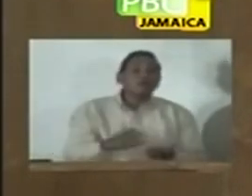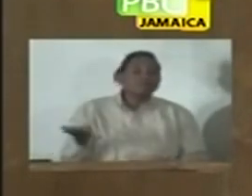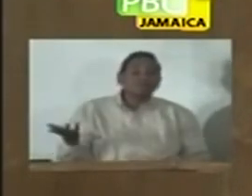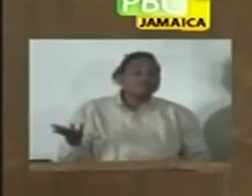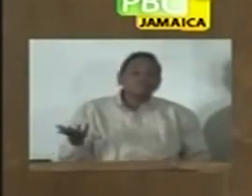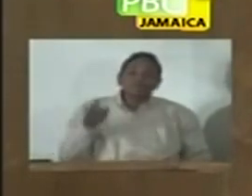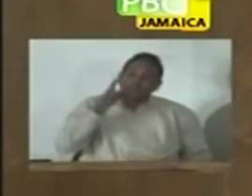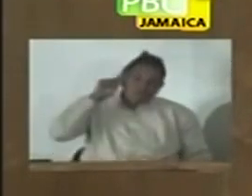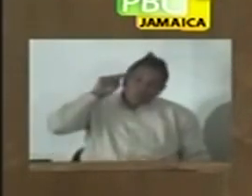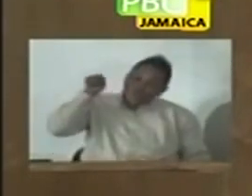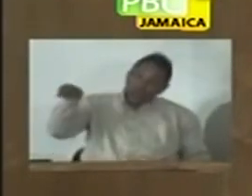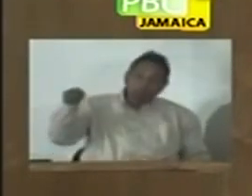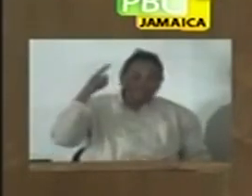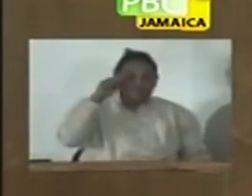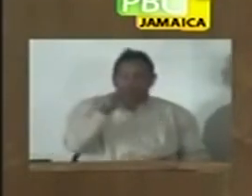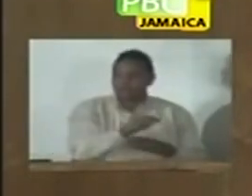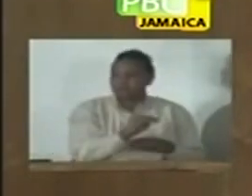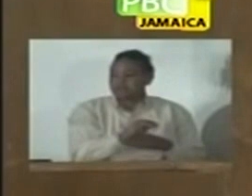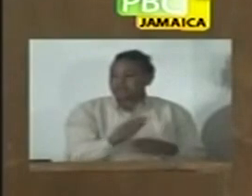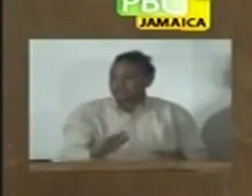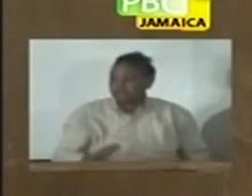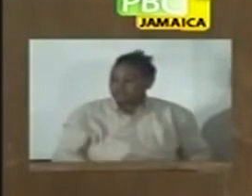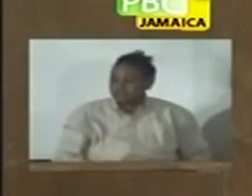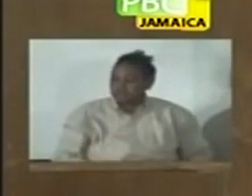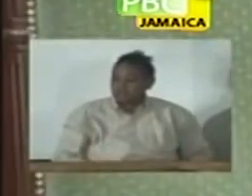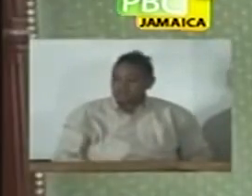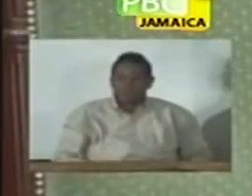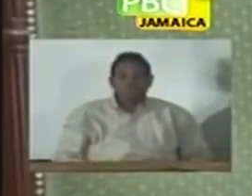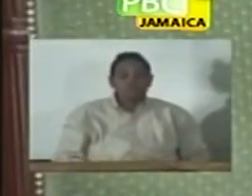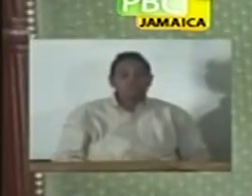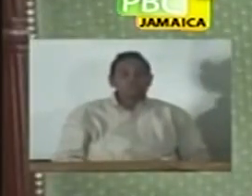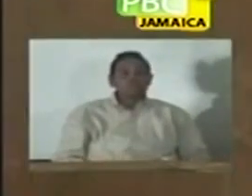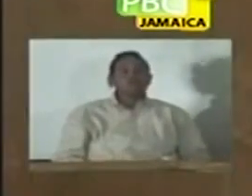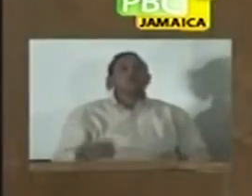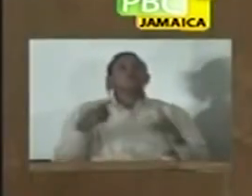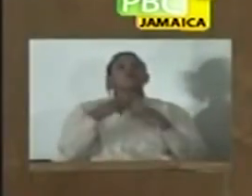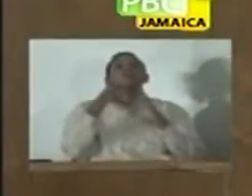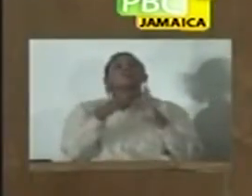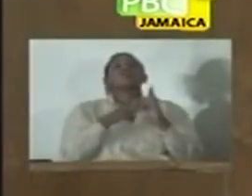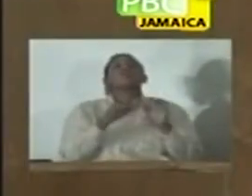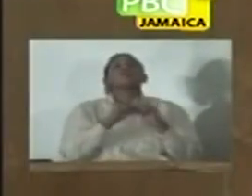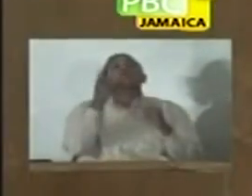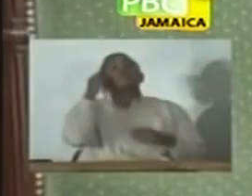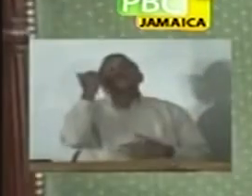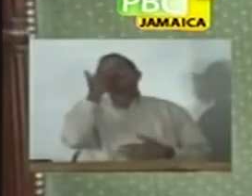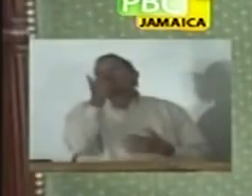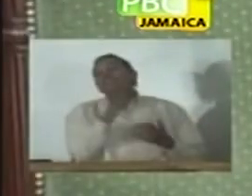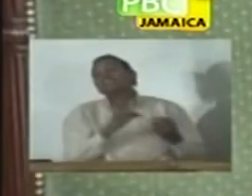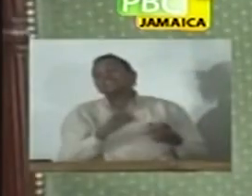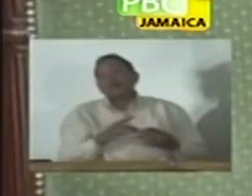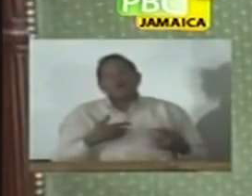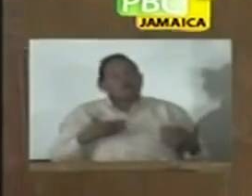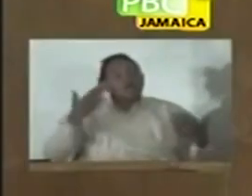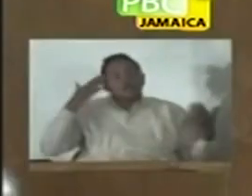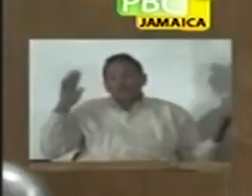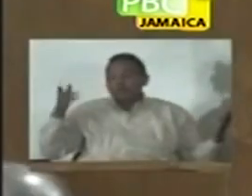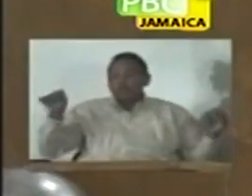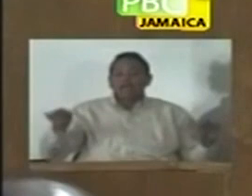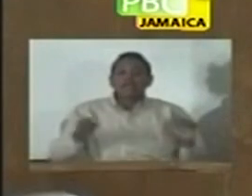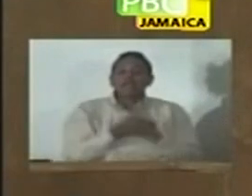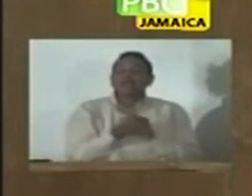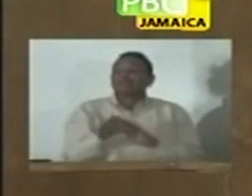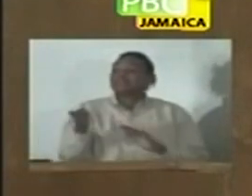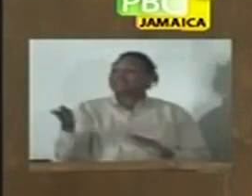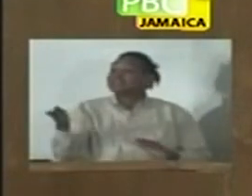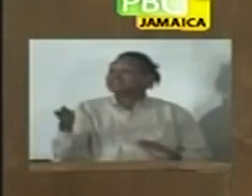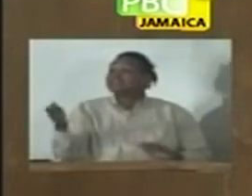was directed to the hold on, man. It was directed to the minister. All right, so I don't know in what capacity Senator